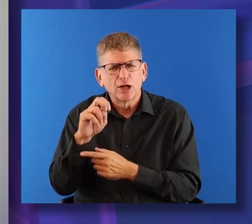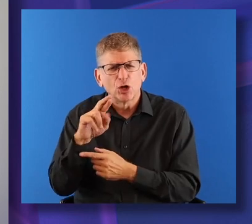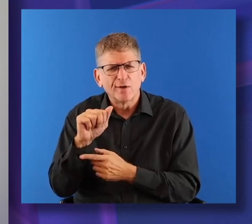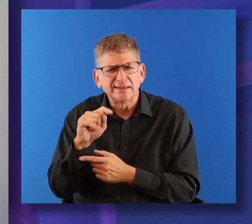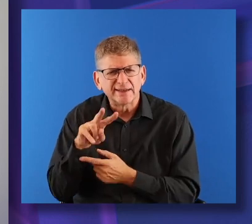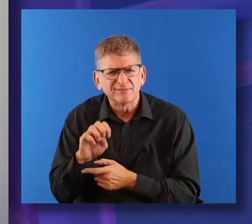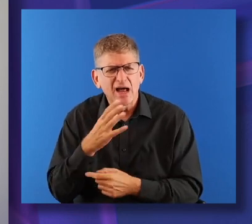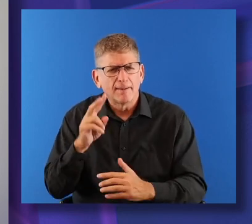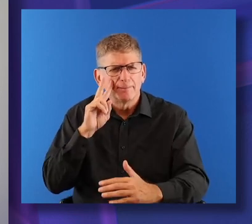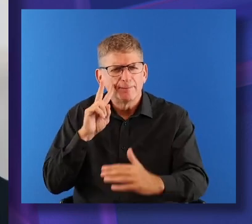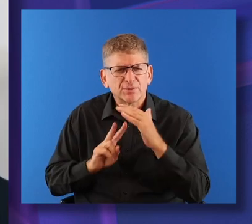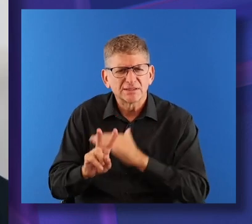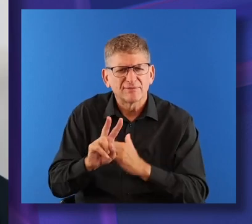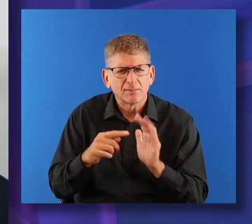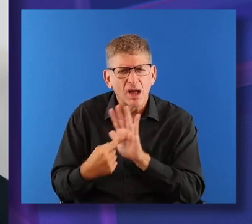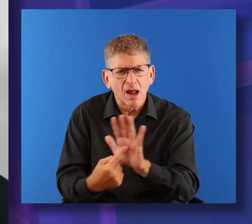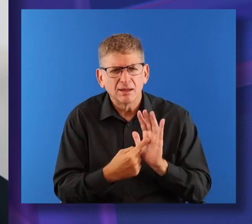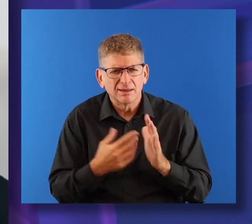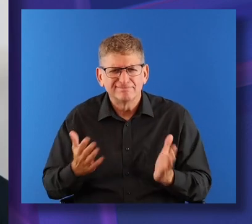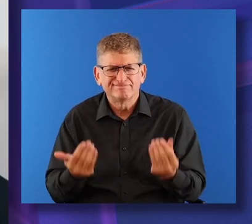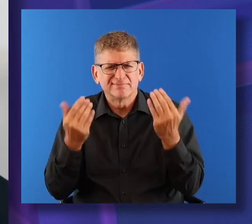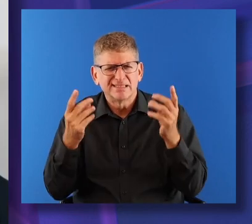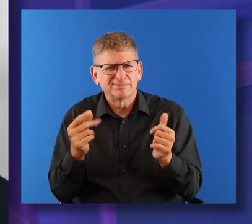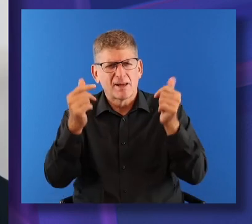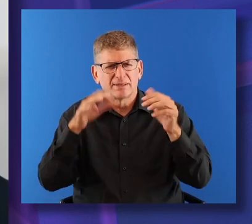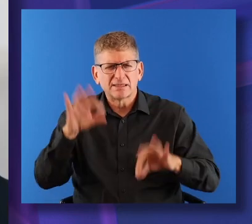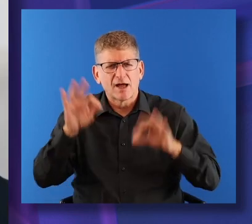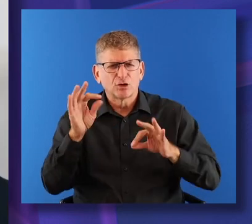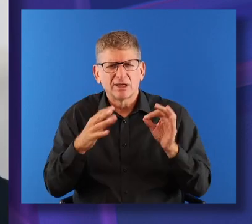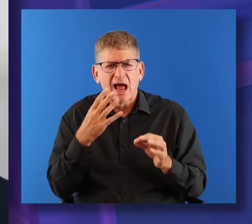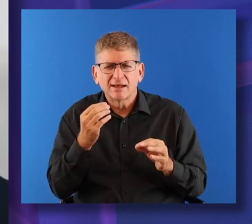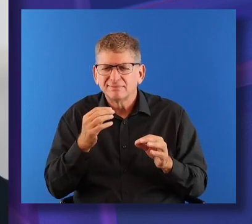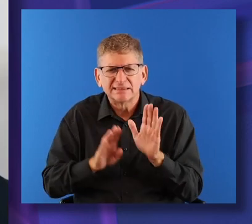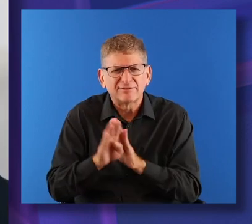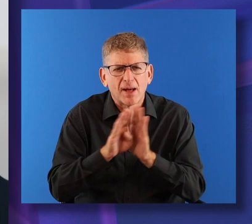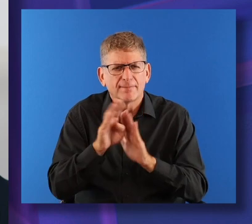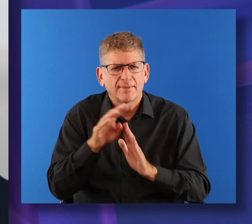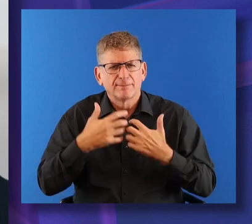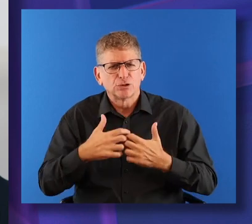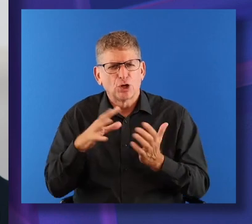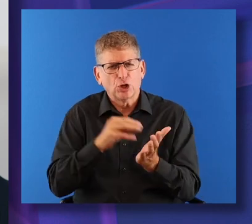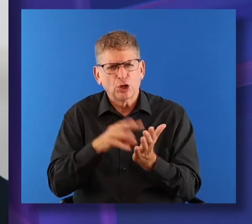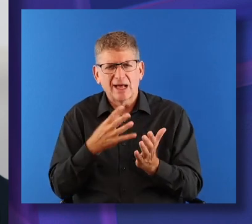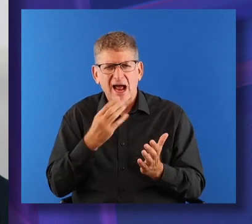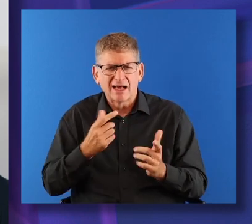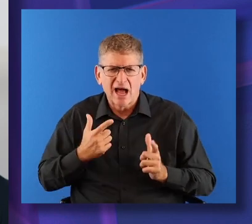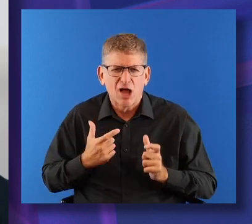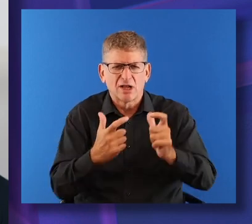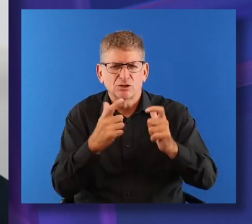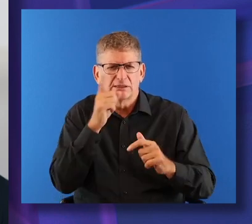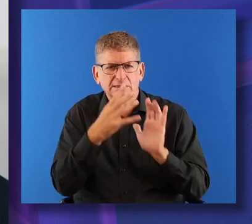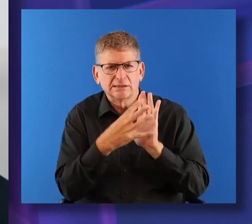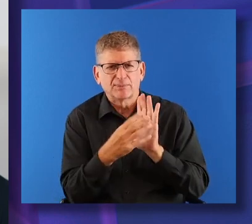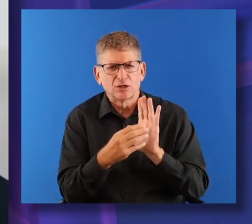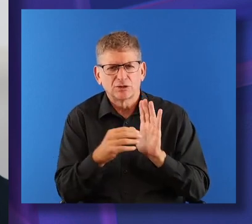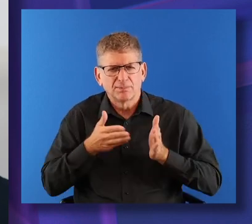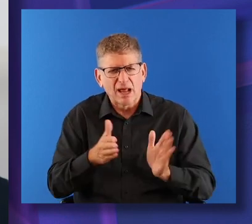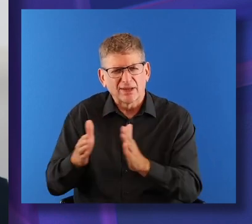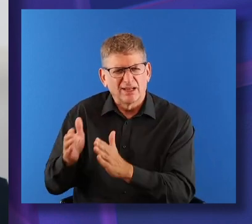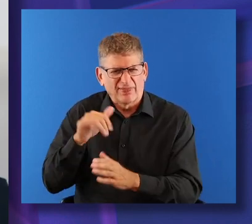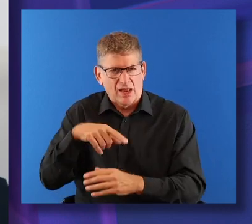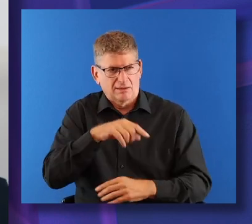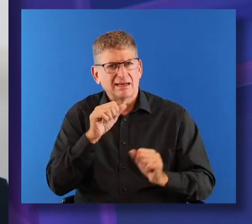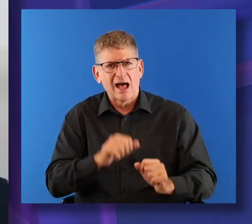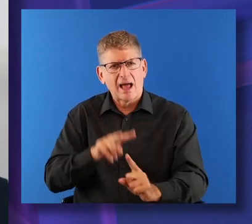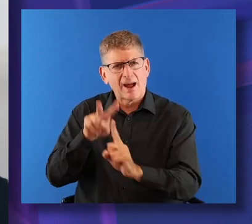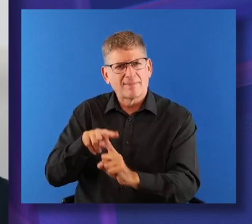of breakthrough medicines. We are focused on machine learning and accelerated simulation methodologies that are applicable in many of the